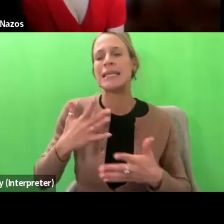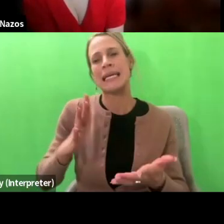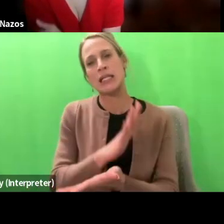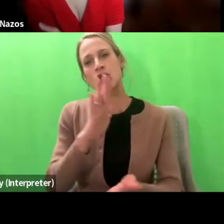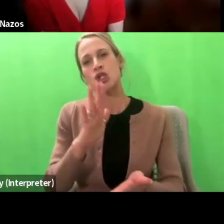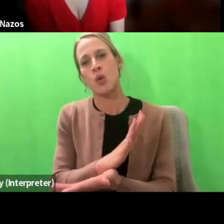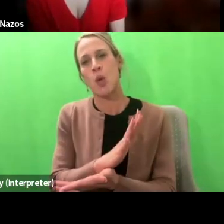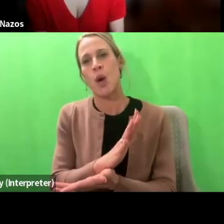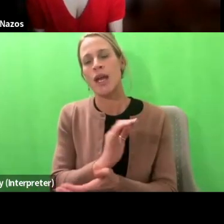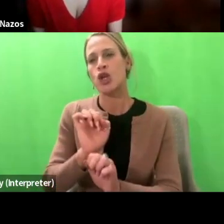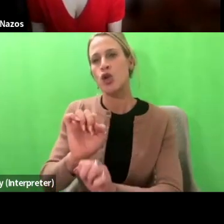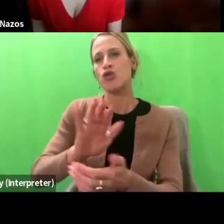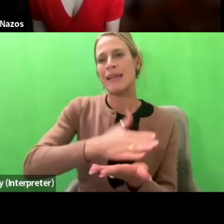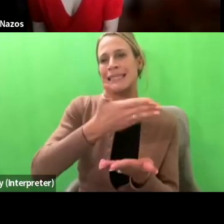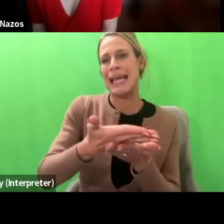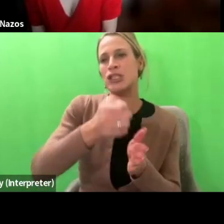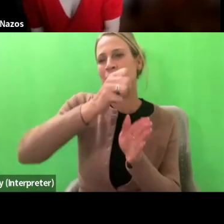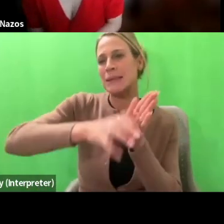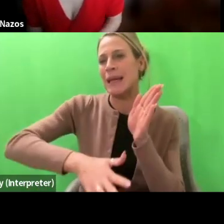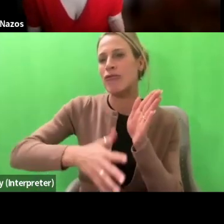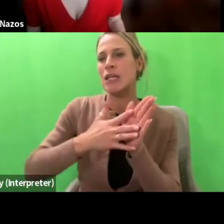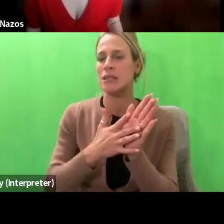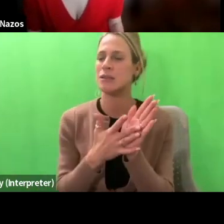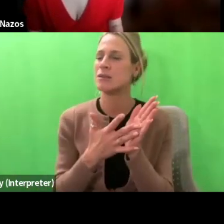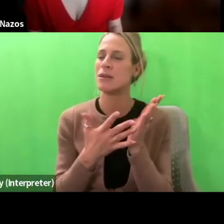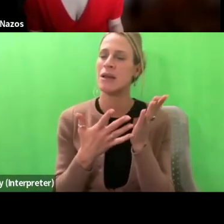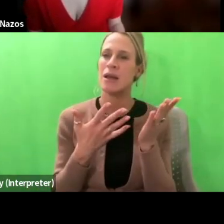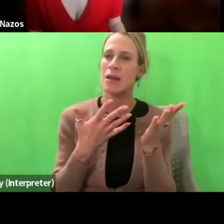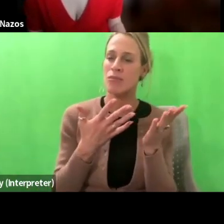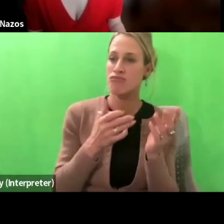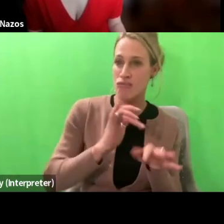level and a professional translation level?